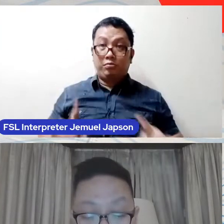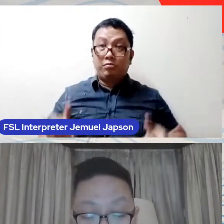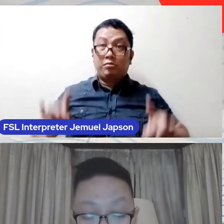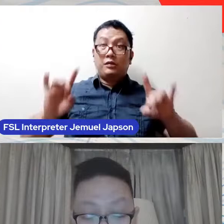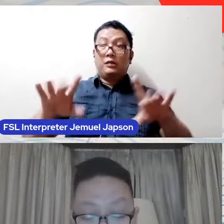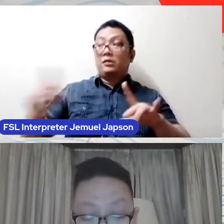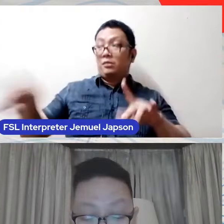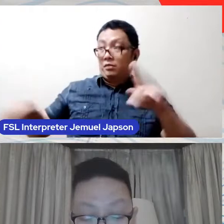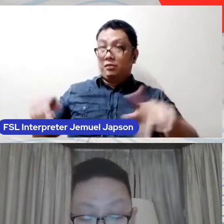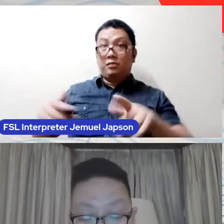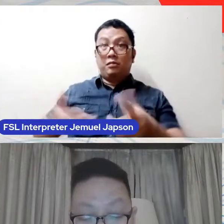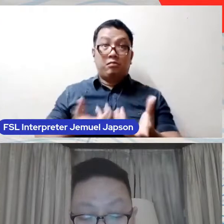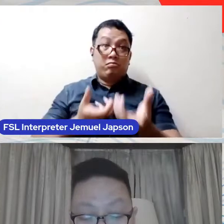citizens' confidence in the process?